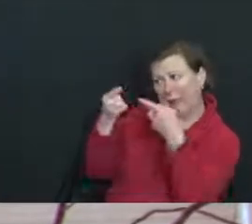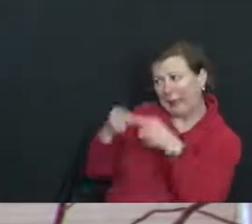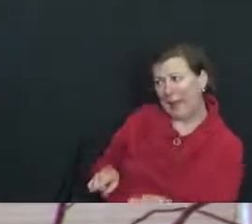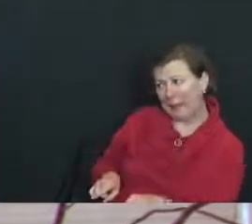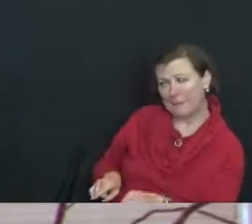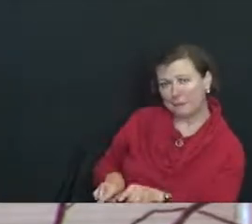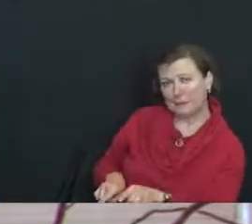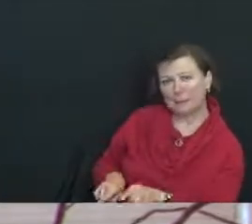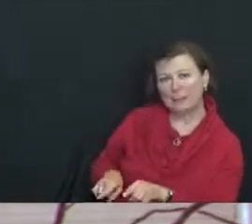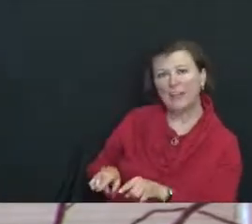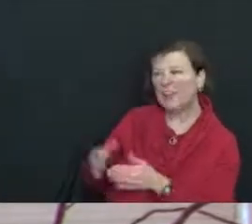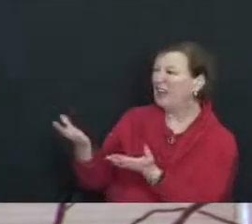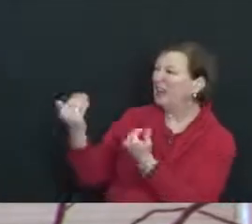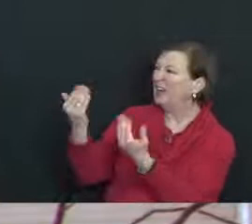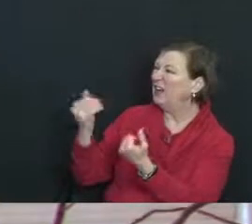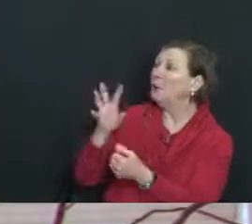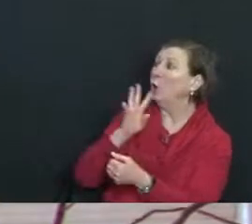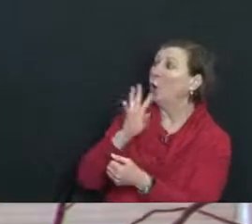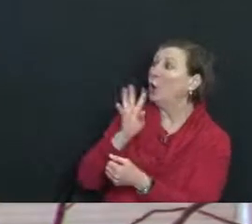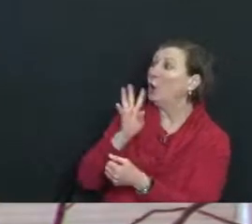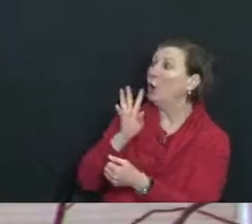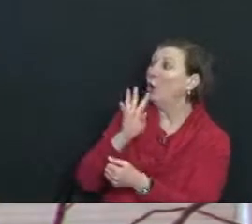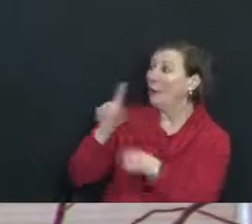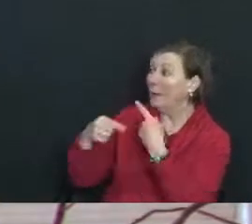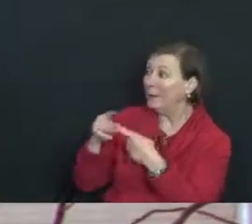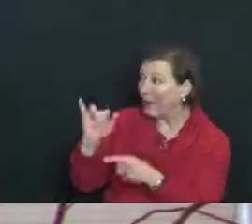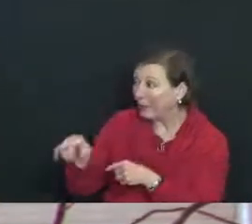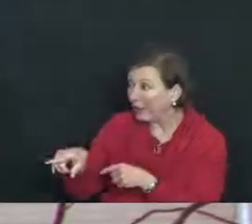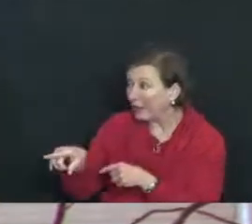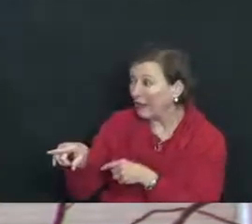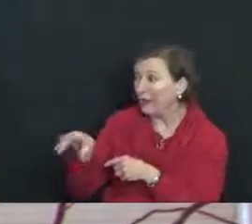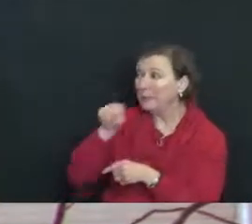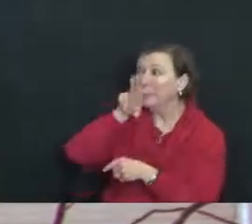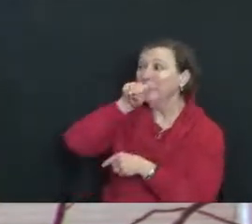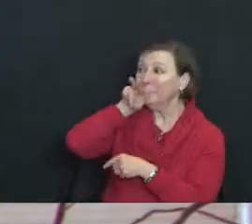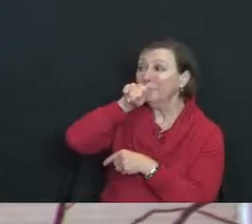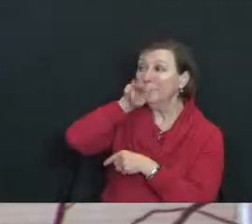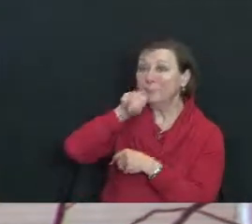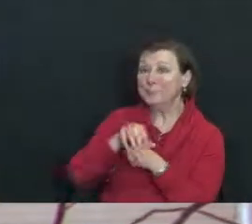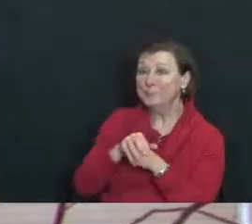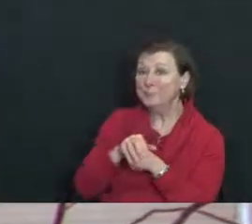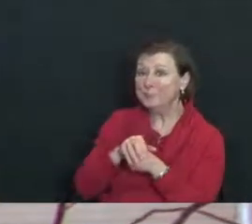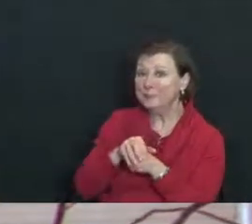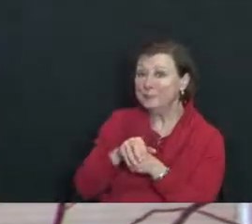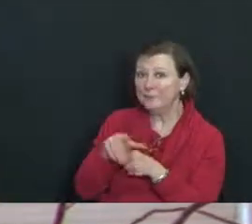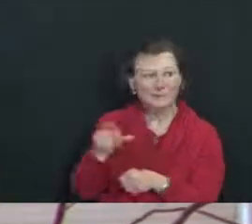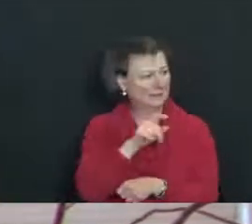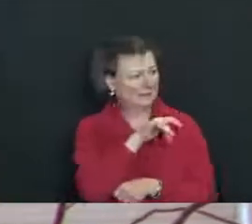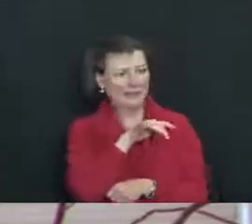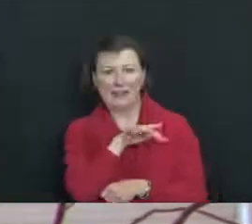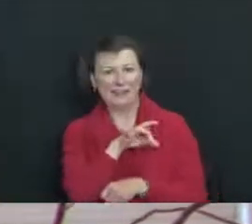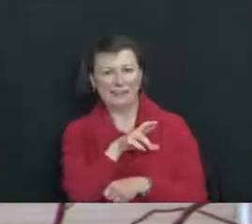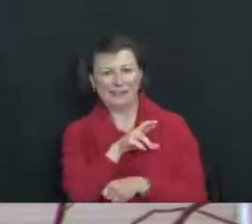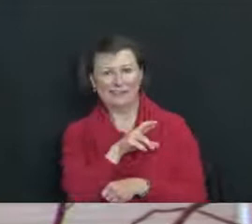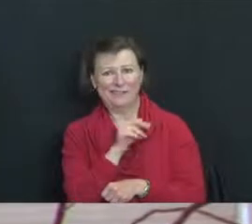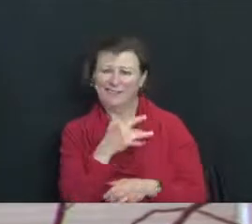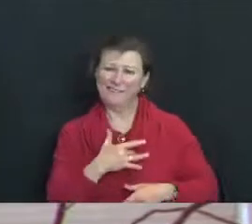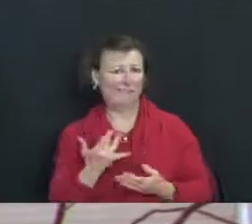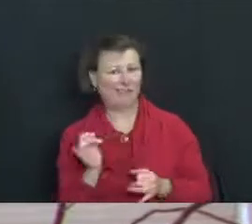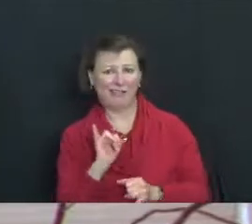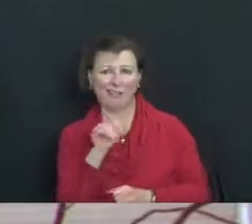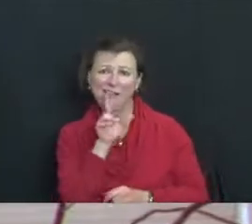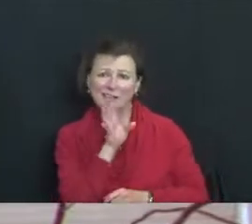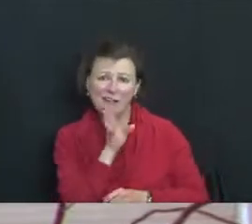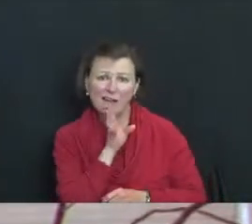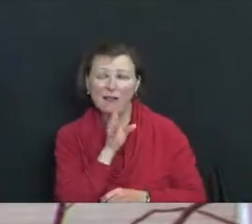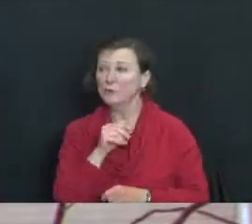happened. Let's talk about it. Cluck, cluck. But Taylor didn't feel like talking, so